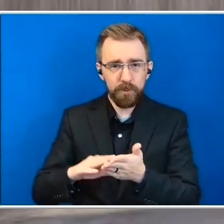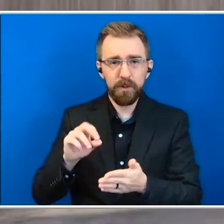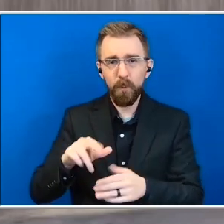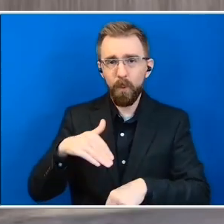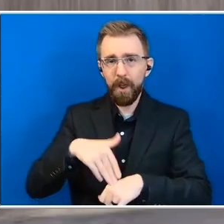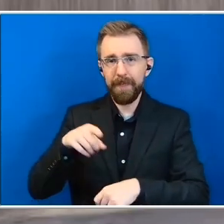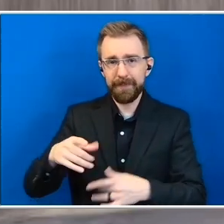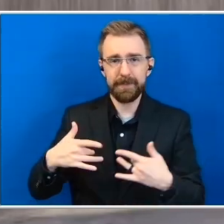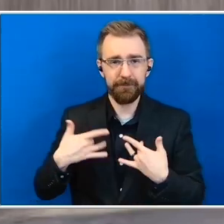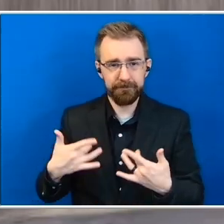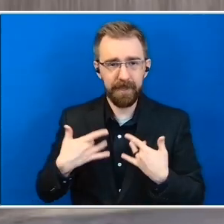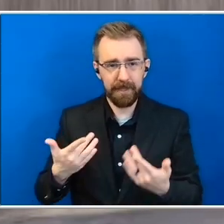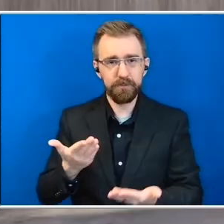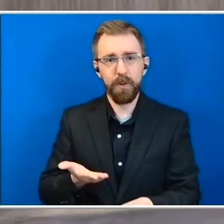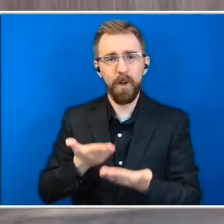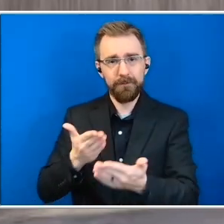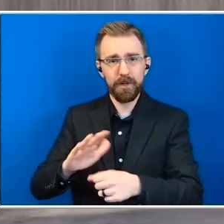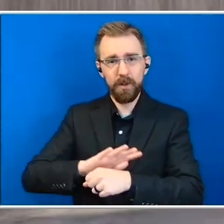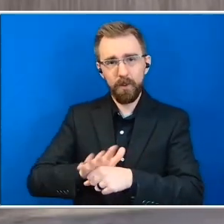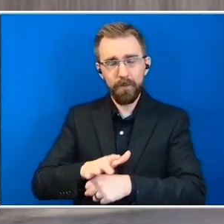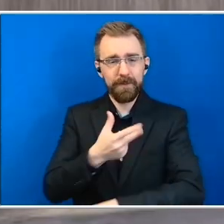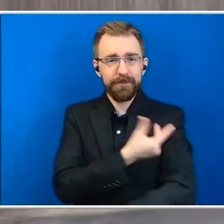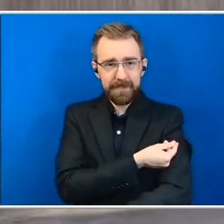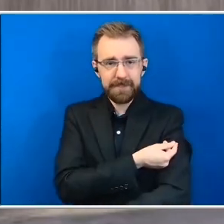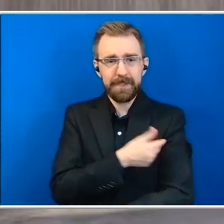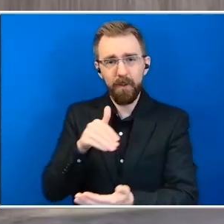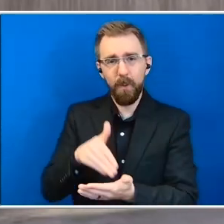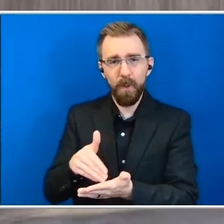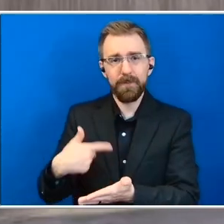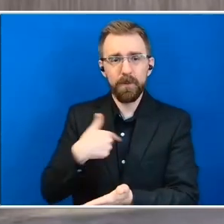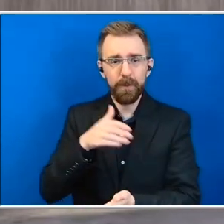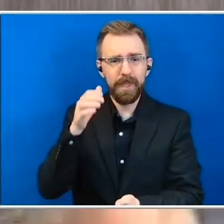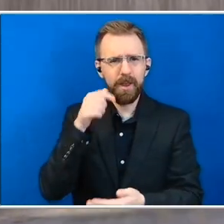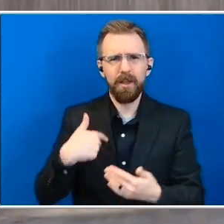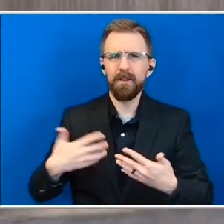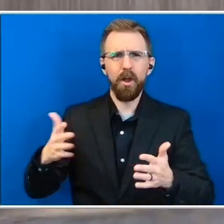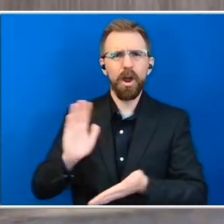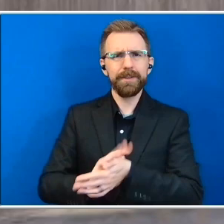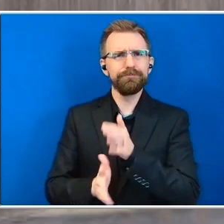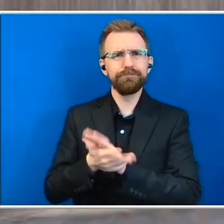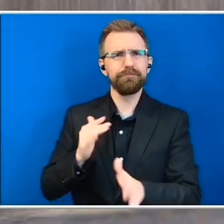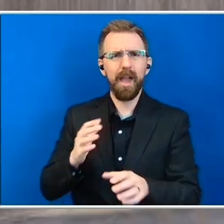and offering the COVID vaccine, oftentimes we hear, "Oh, I already got it. I already got